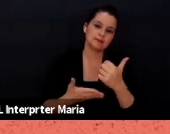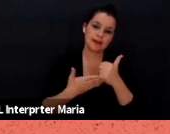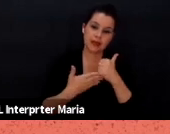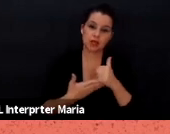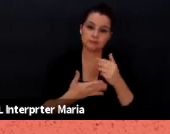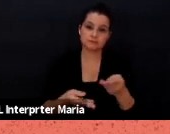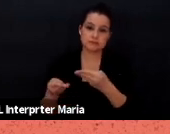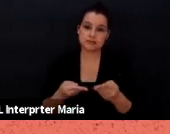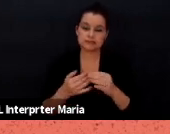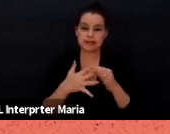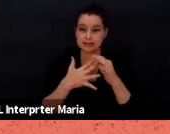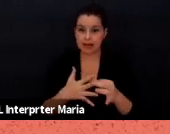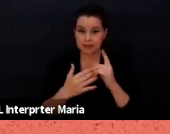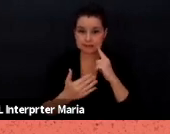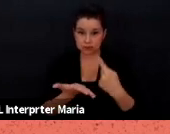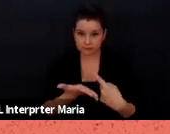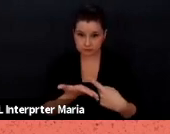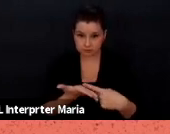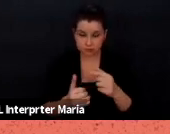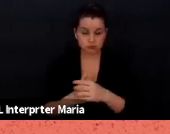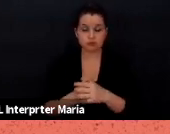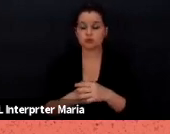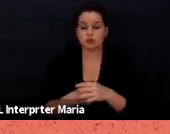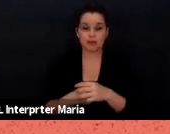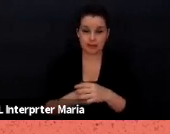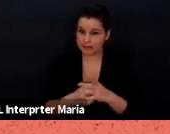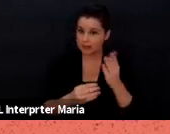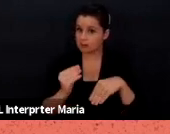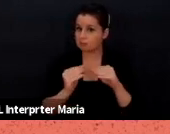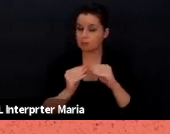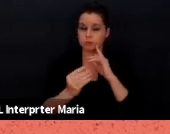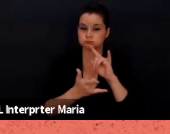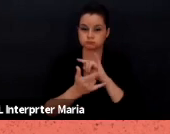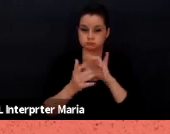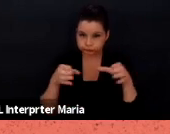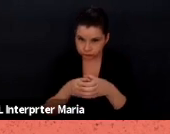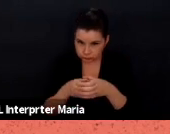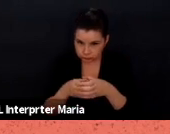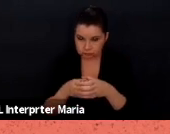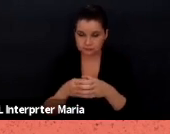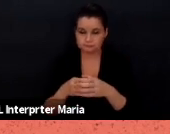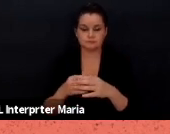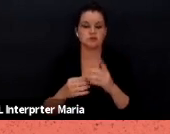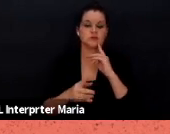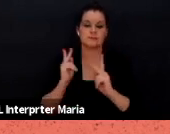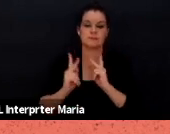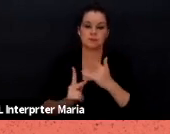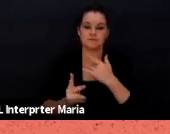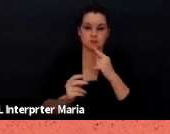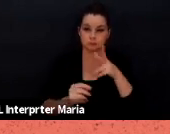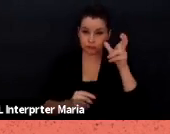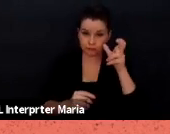facilitate and guide these conversations in more intimate settings so that individuals feel